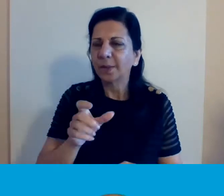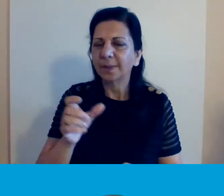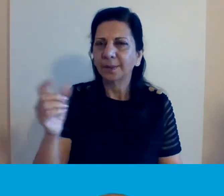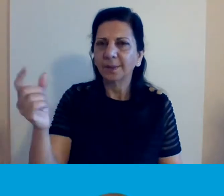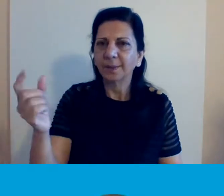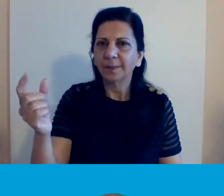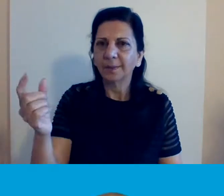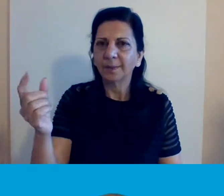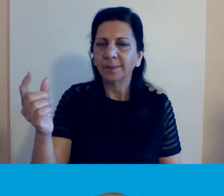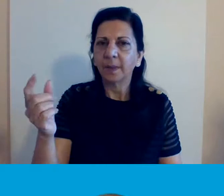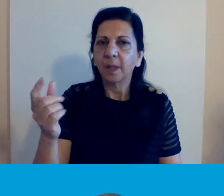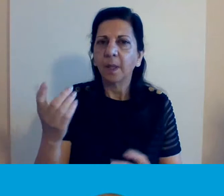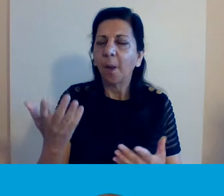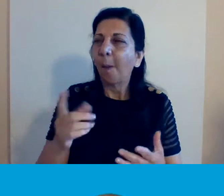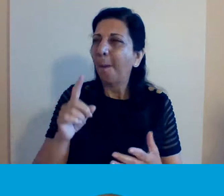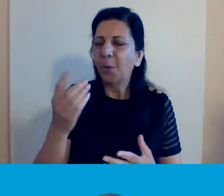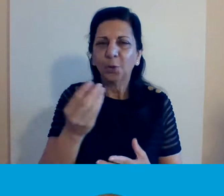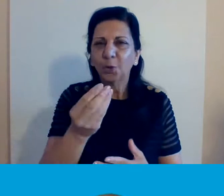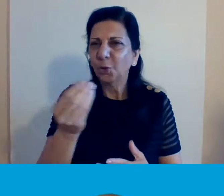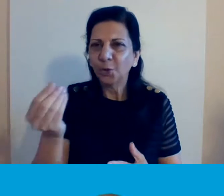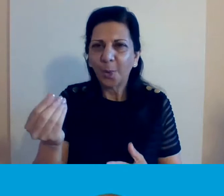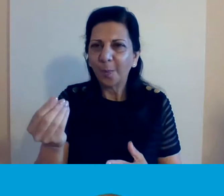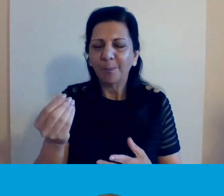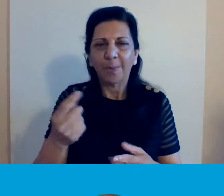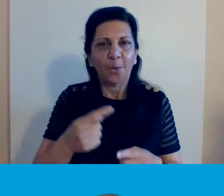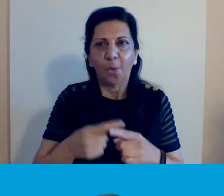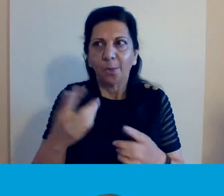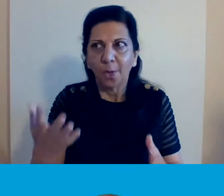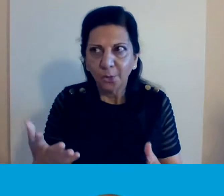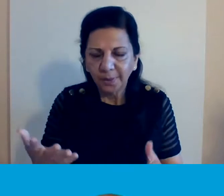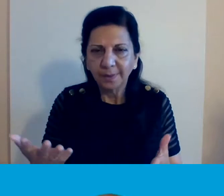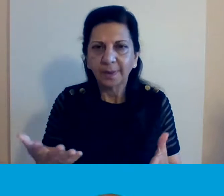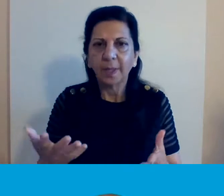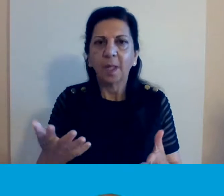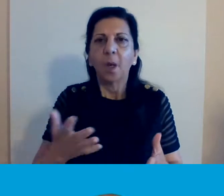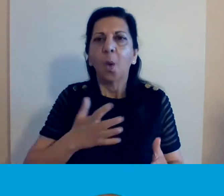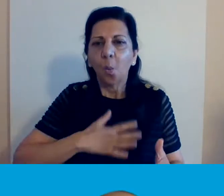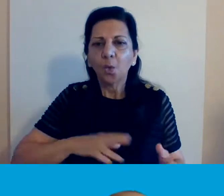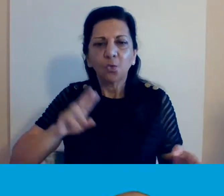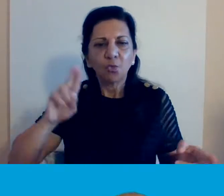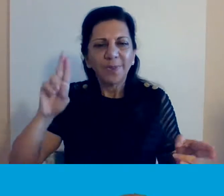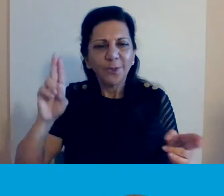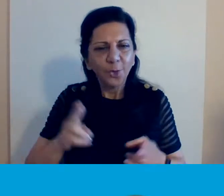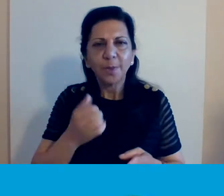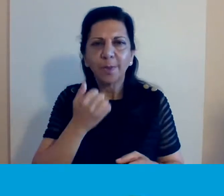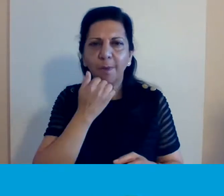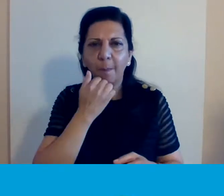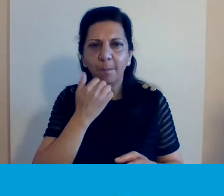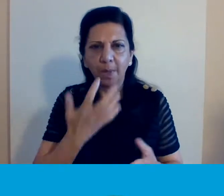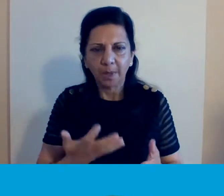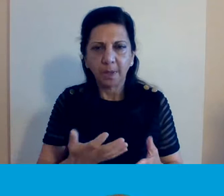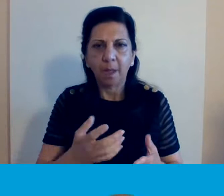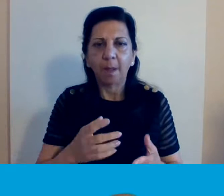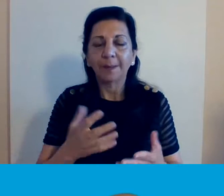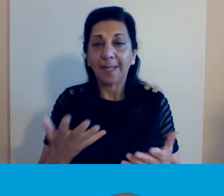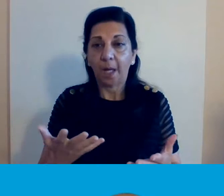they could have chosen, and how that can be reduced. Now, COVID has brought about a